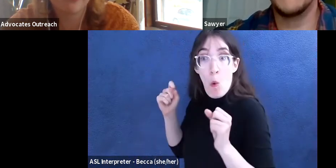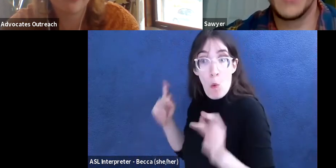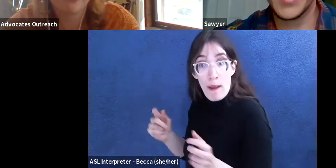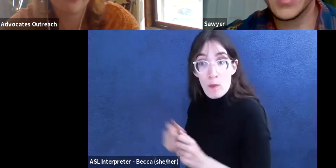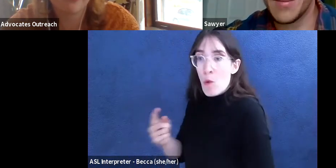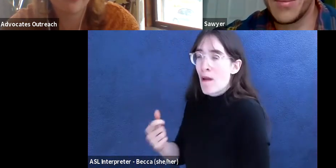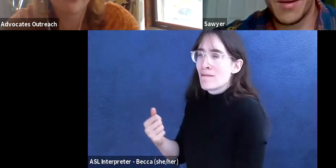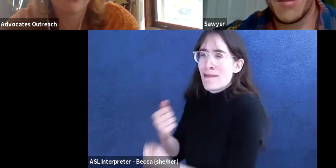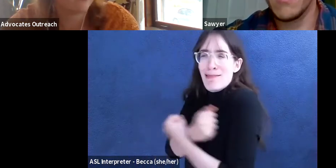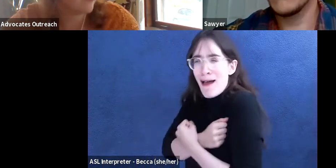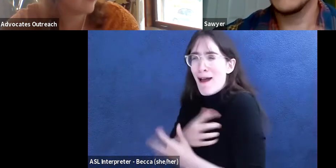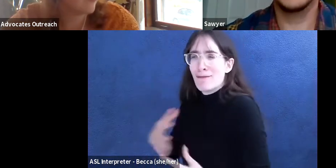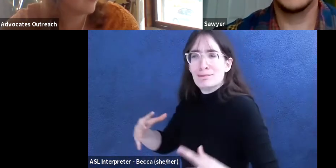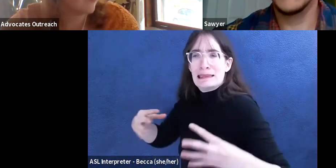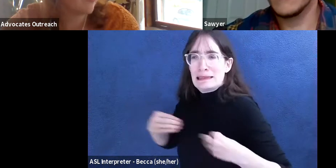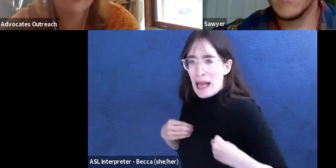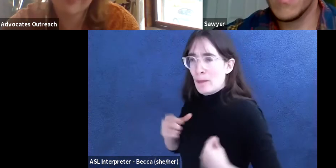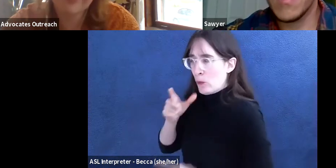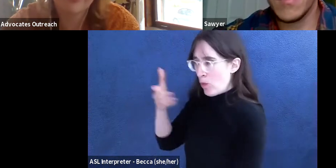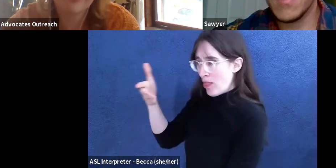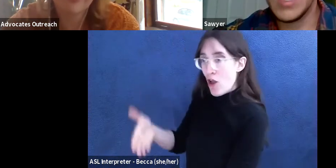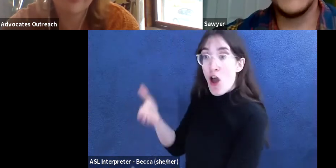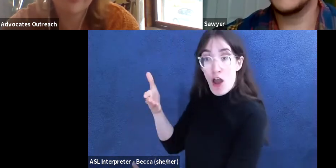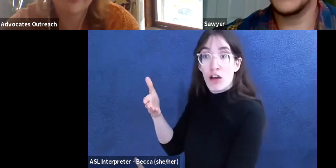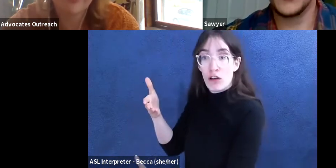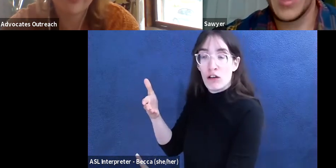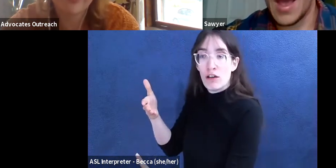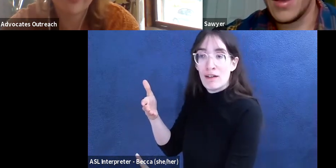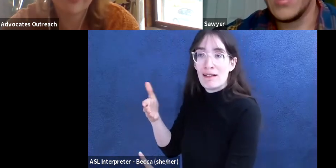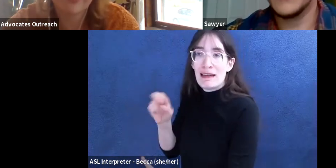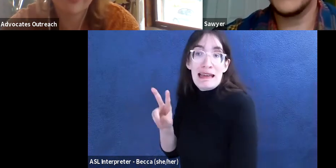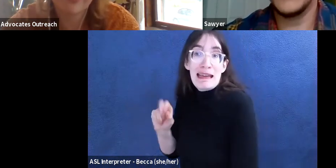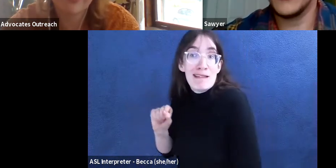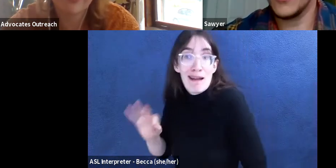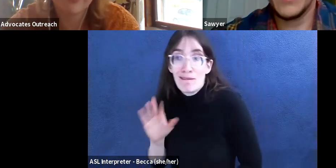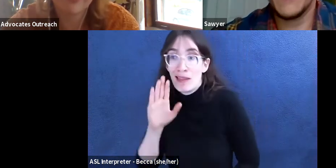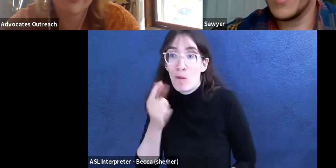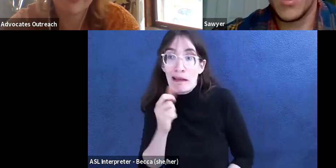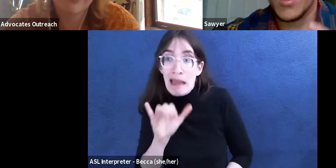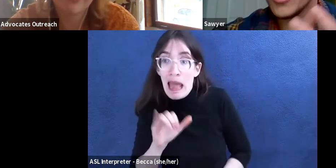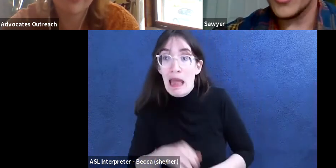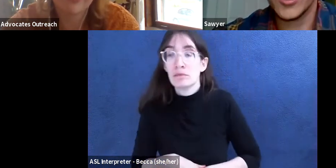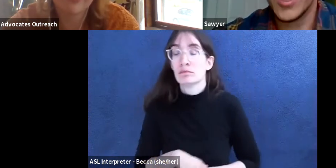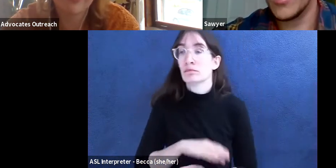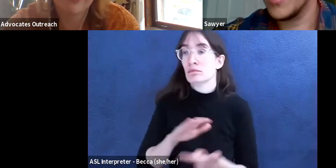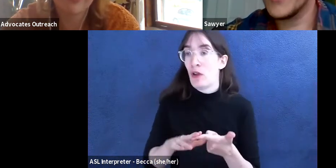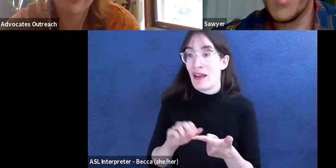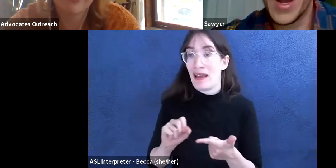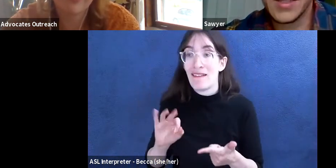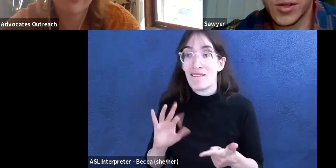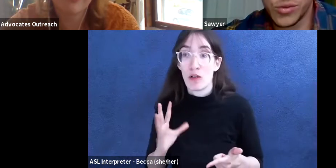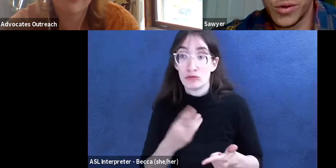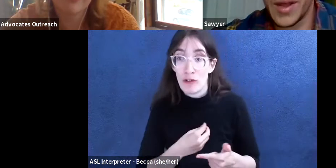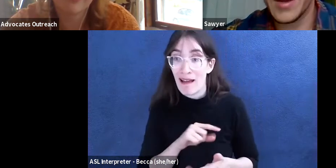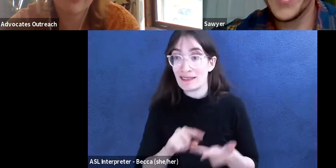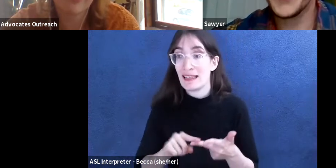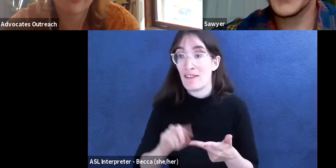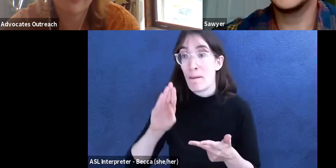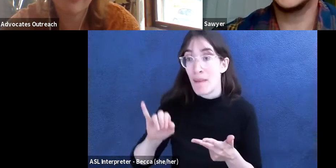single dad or a single mom, right? I mean, there's so much diversity in different kinds